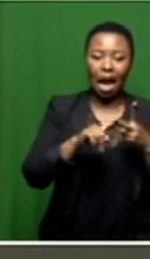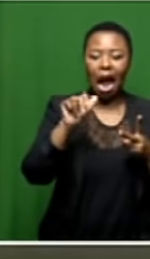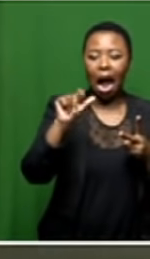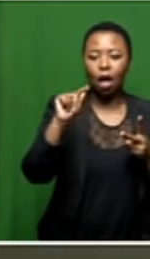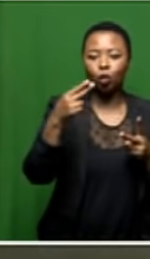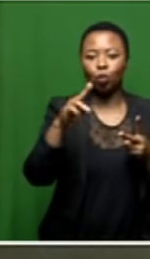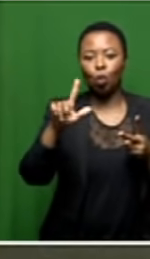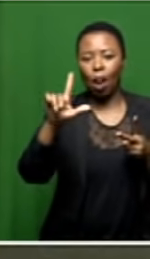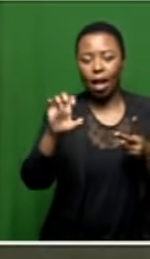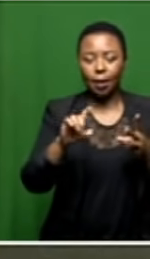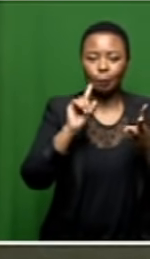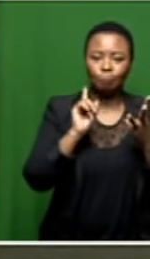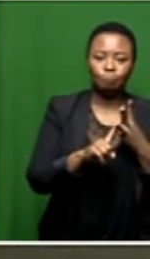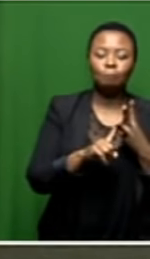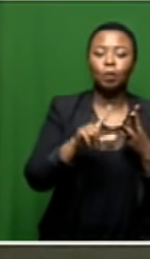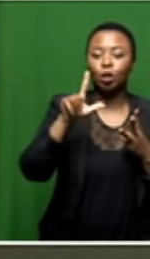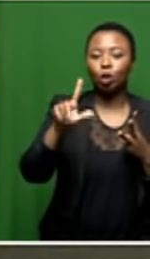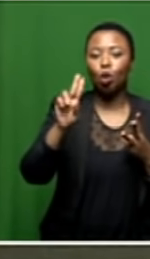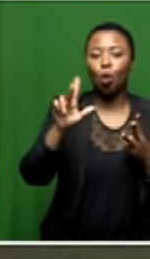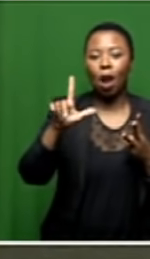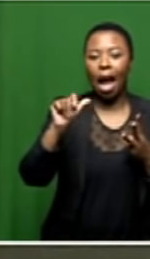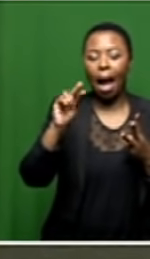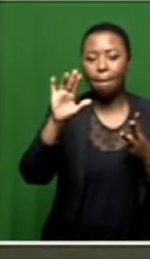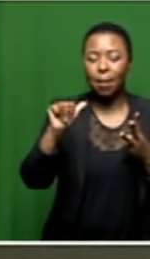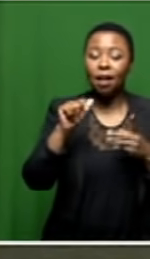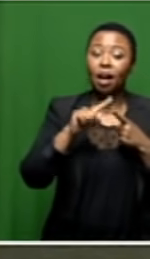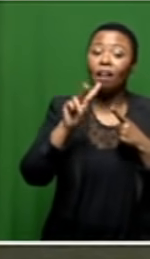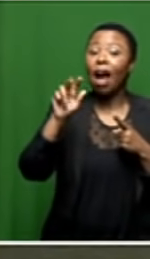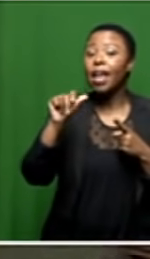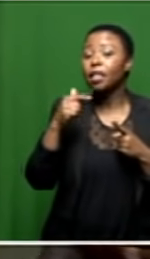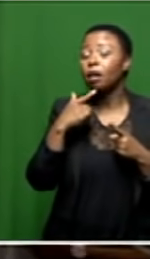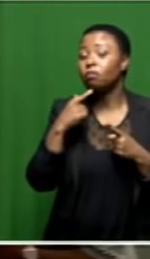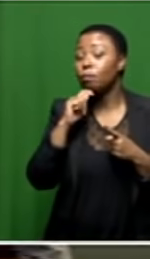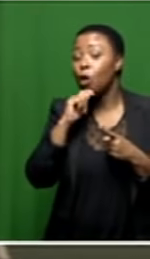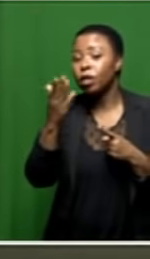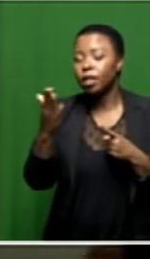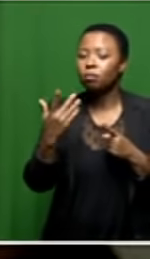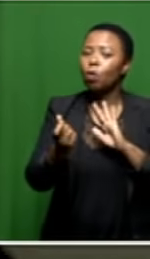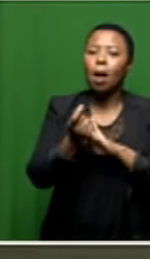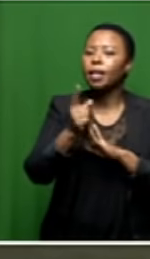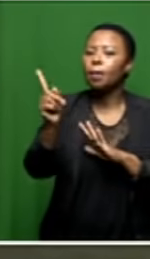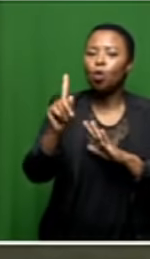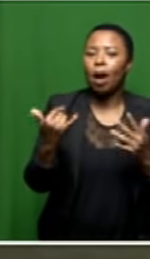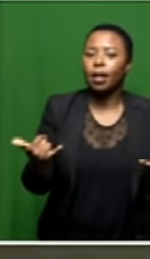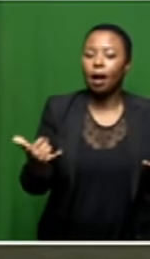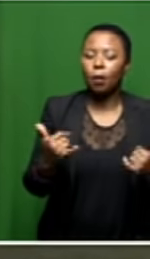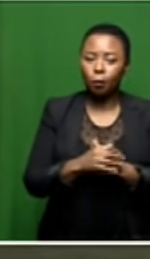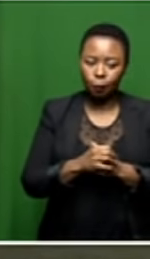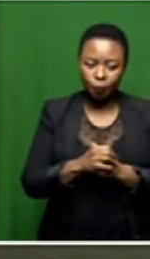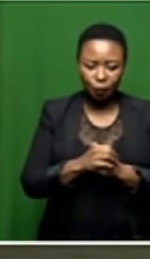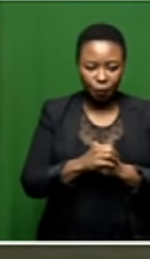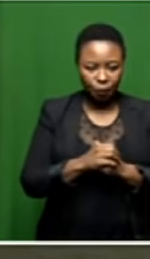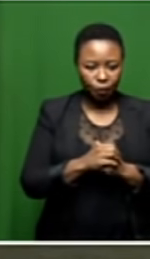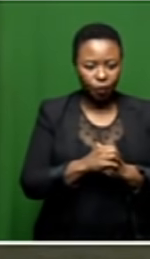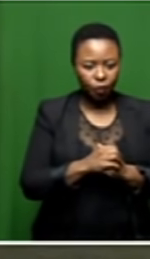Choka, as well as Lula Mamakia. Vanessa, a very good morning to you. What is happening at the moment?